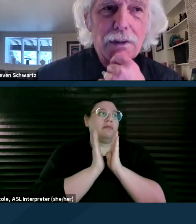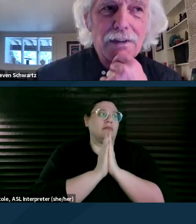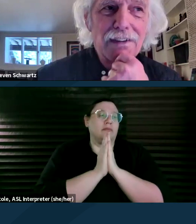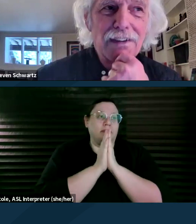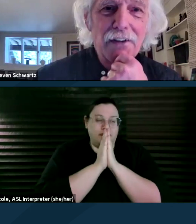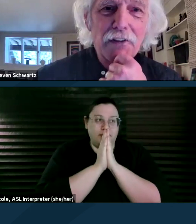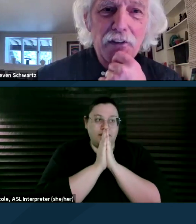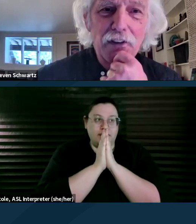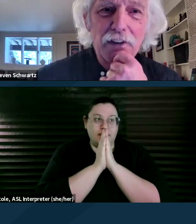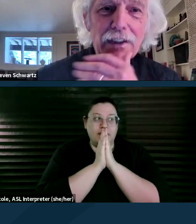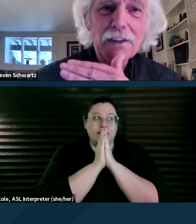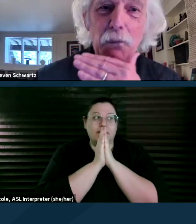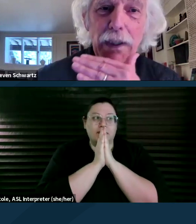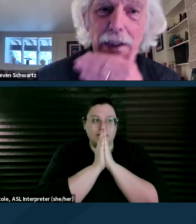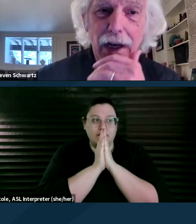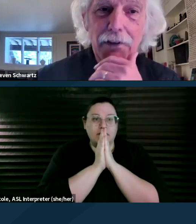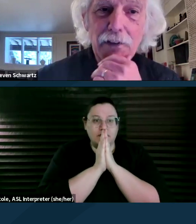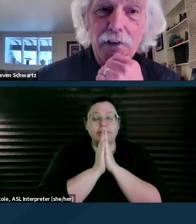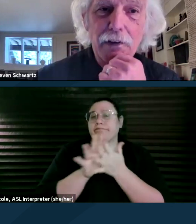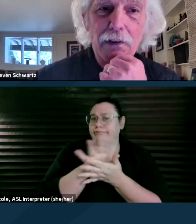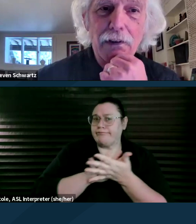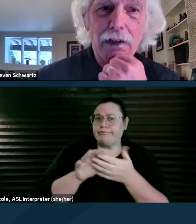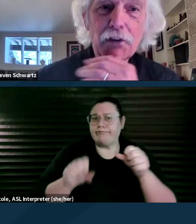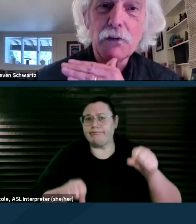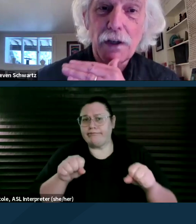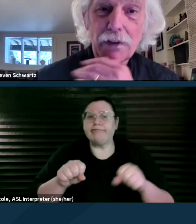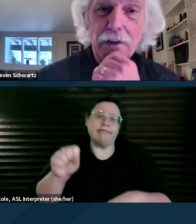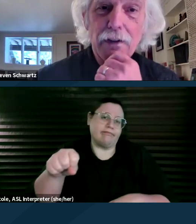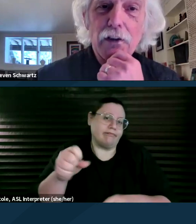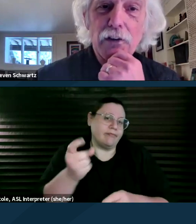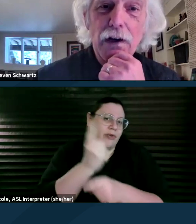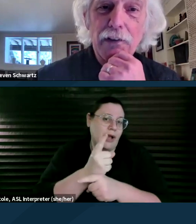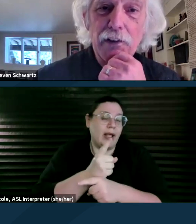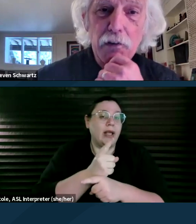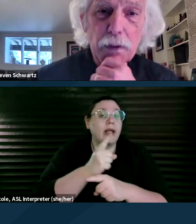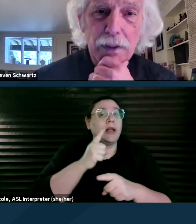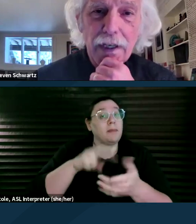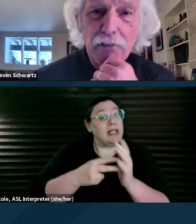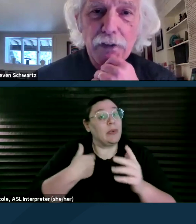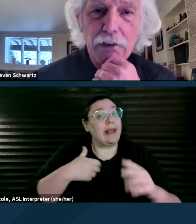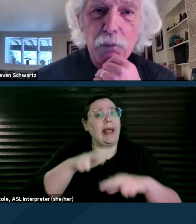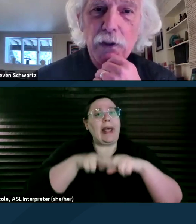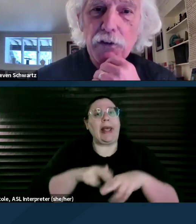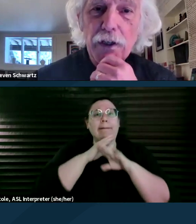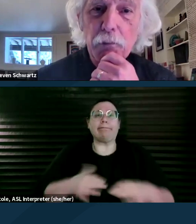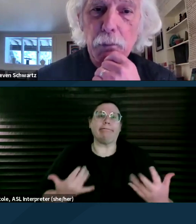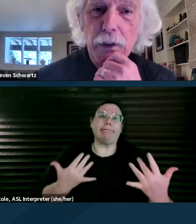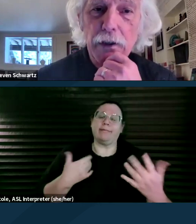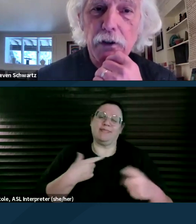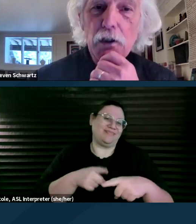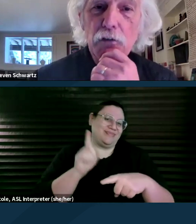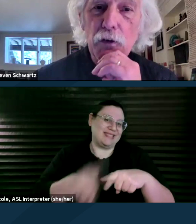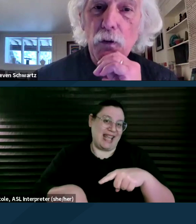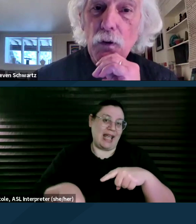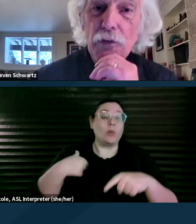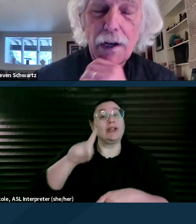although there is uncertainty, we cannot sit and do nothing. So as disability advocates, we are trying to